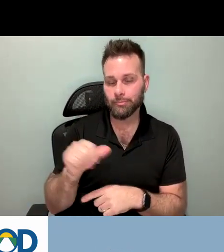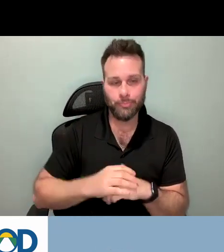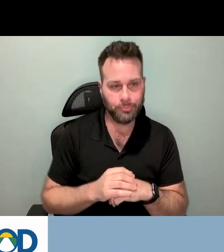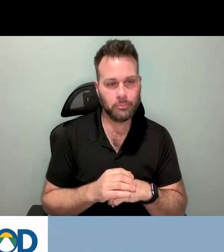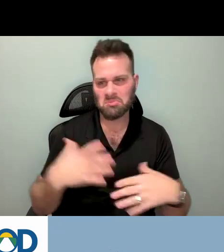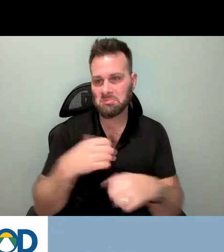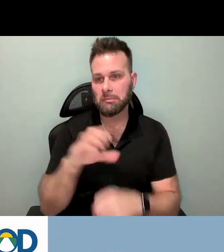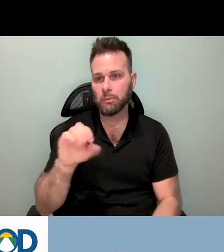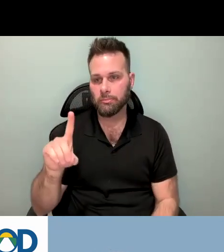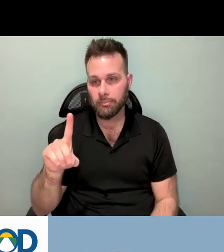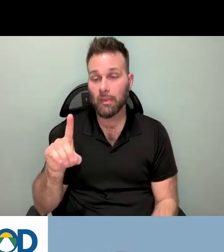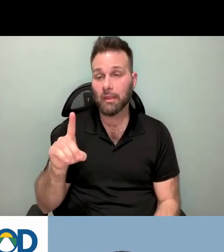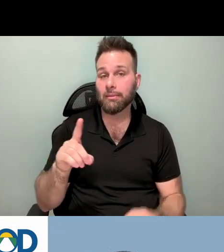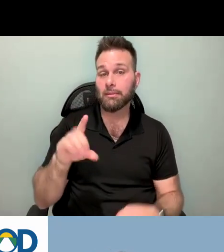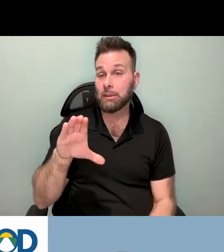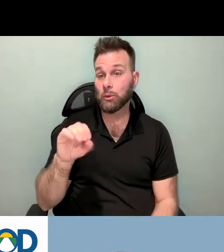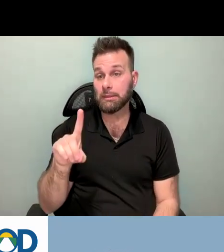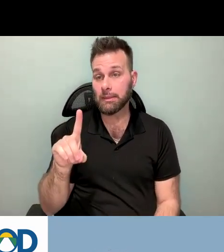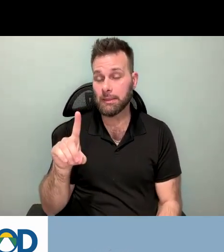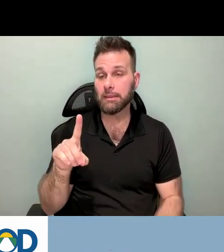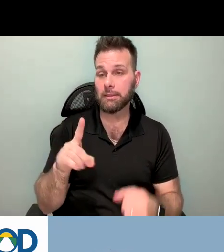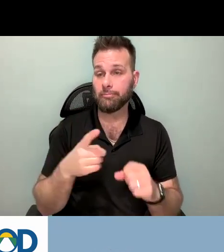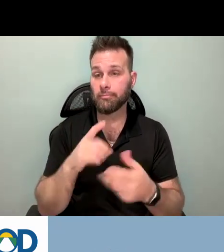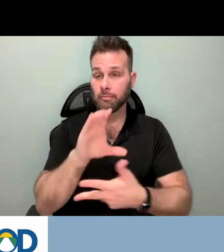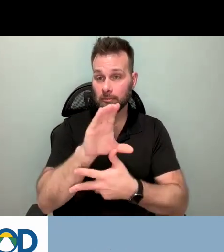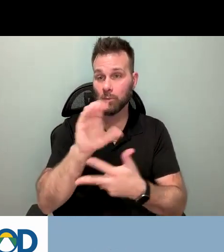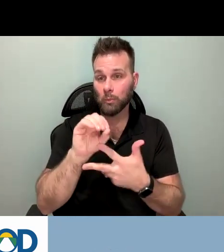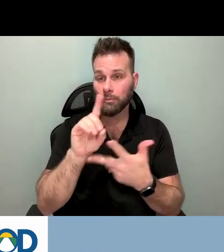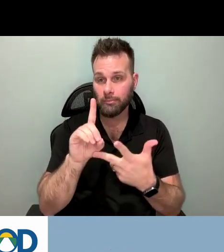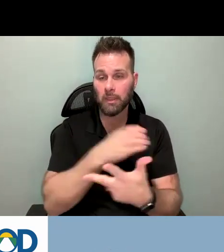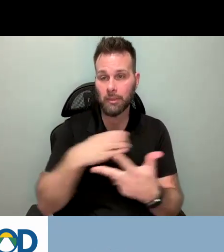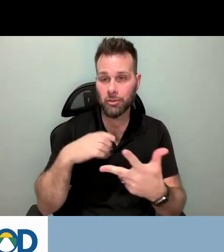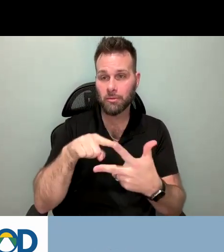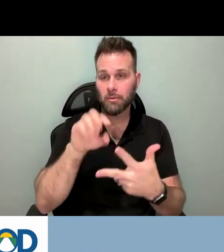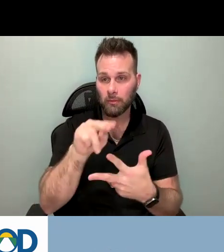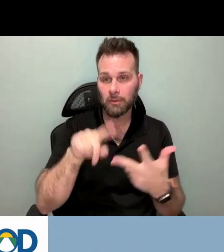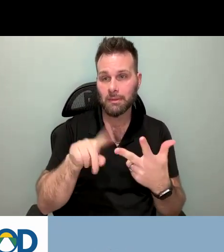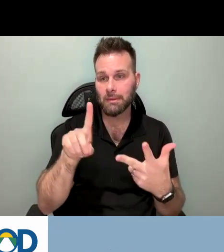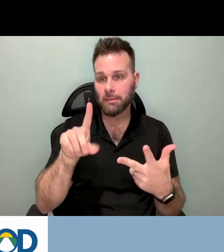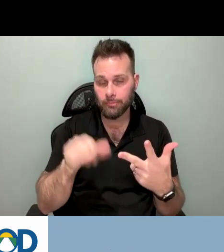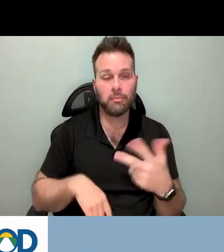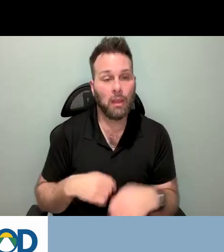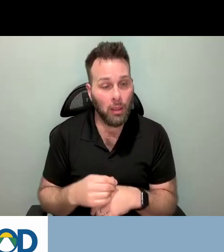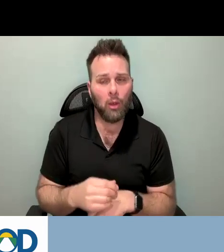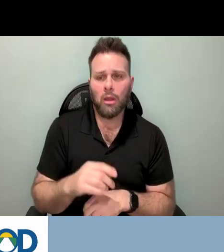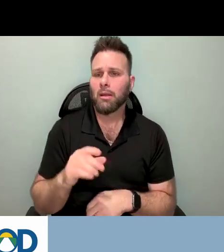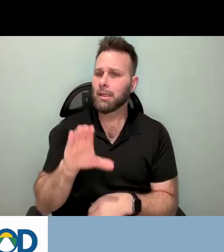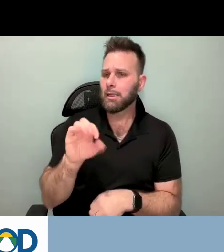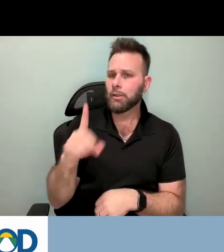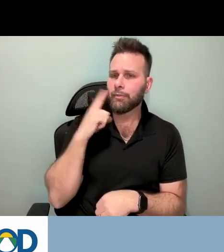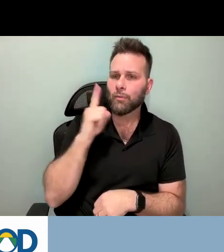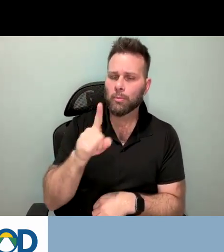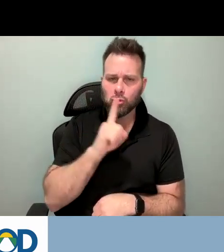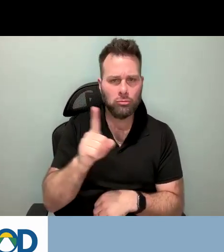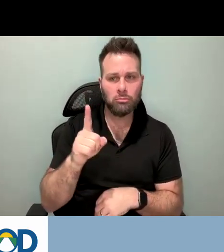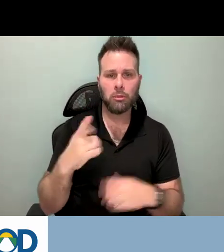hear that acronym, CODs, standing for Commissions on Disability. These commissions are vital in ensuring that voices and the needs of people with disabilities are